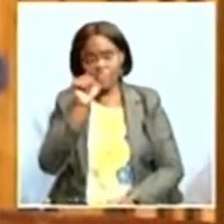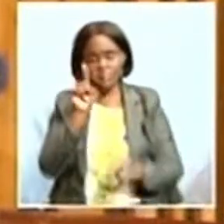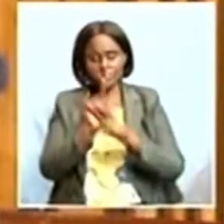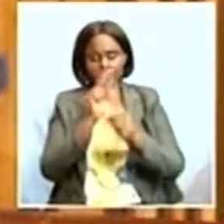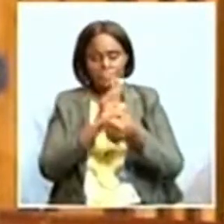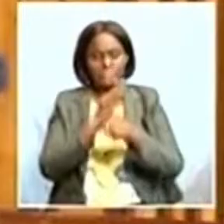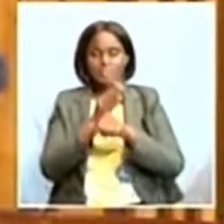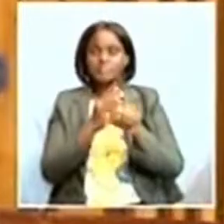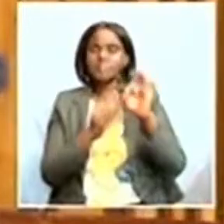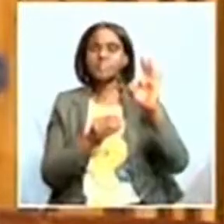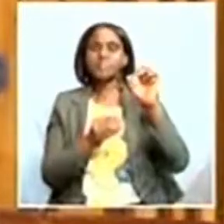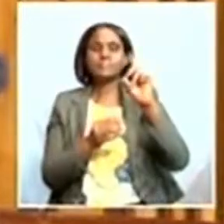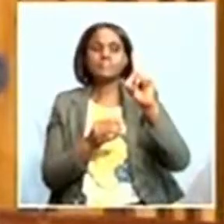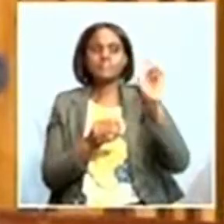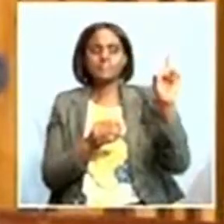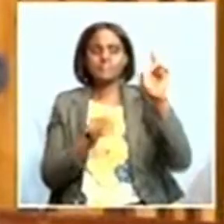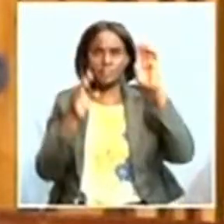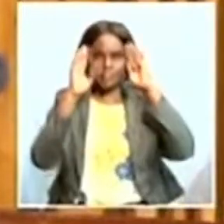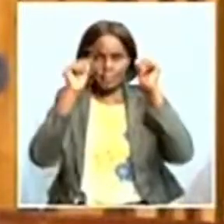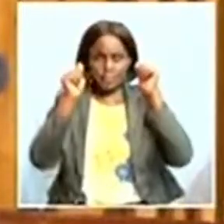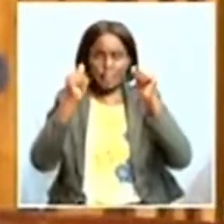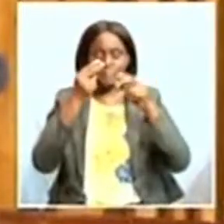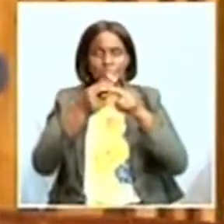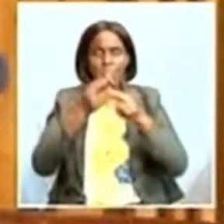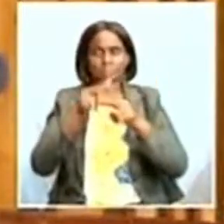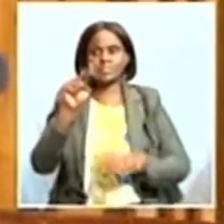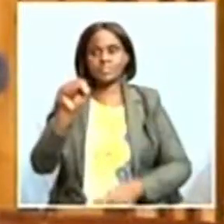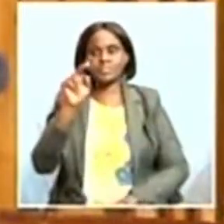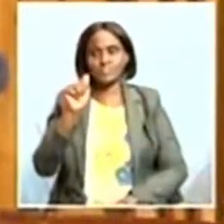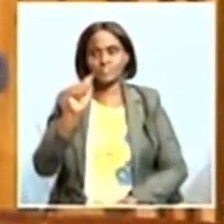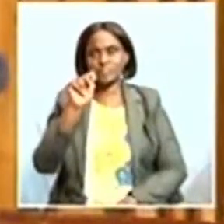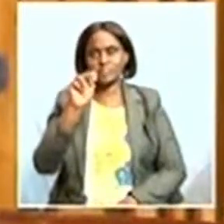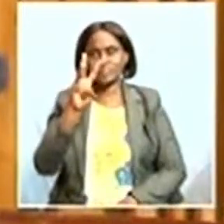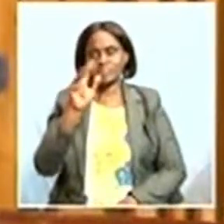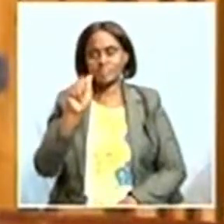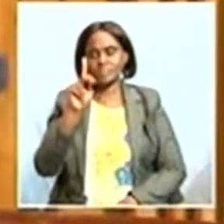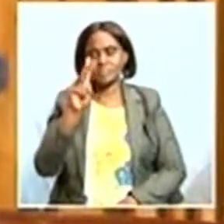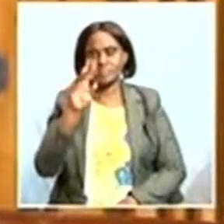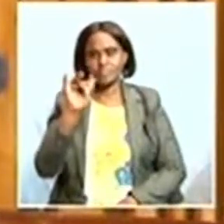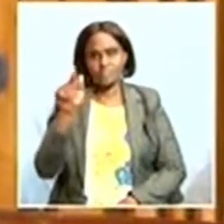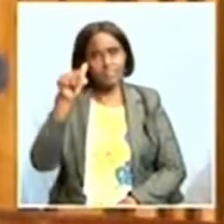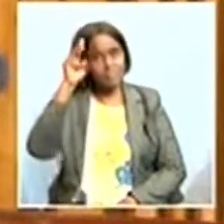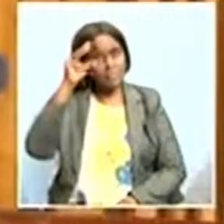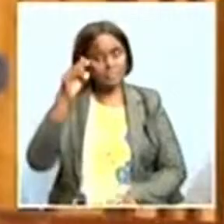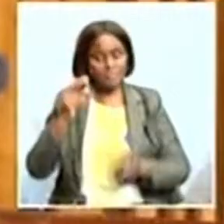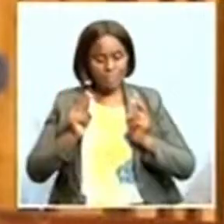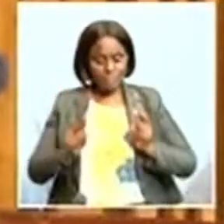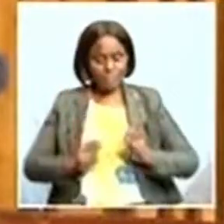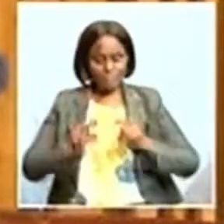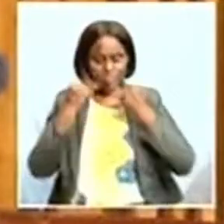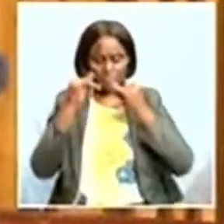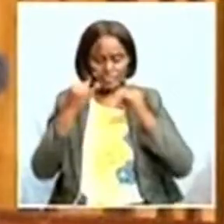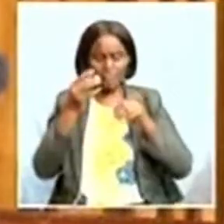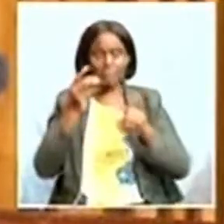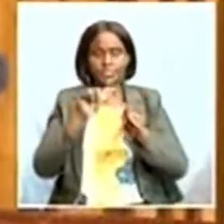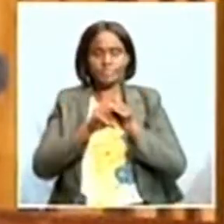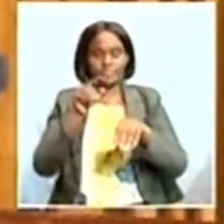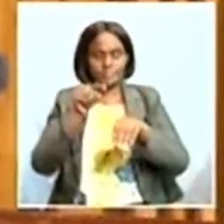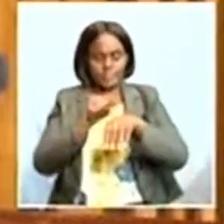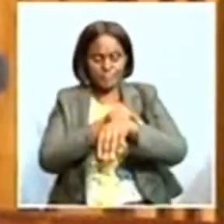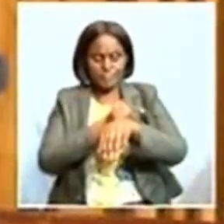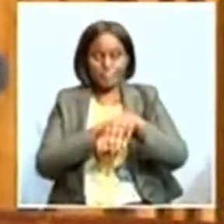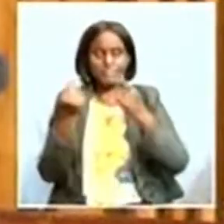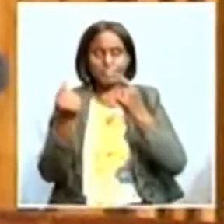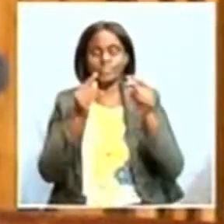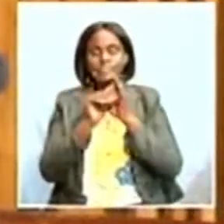Forum for Democracy and Development President, Ms. Edith Nawaku. And then the other one by the Minister of Health is an update on the MPOX situation in the